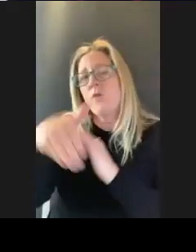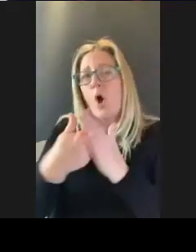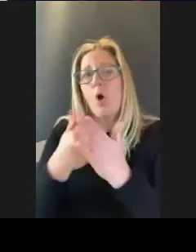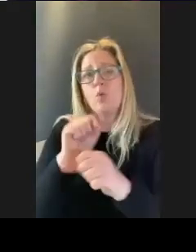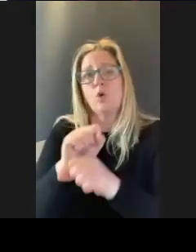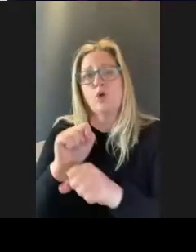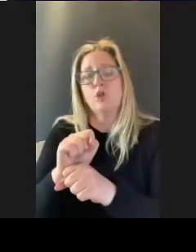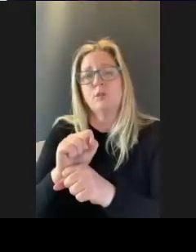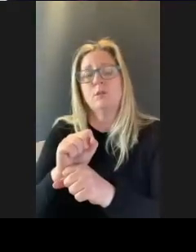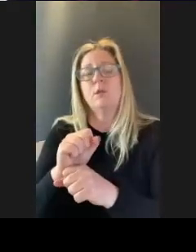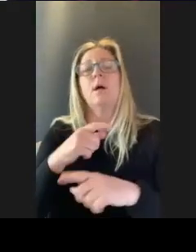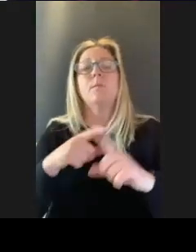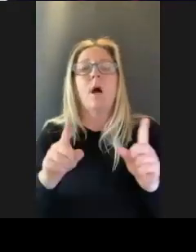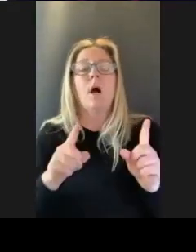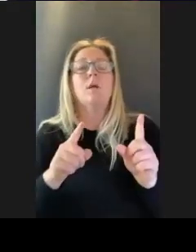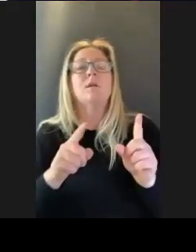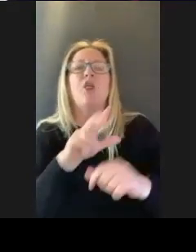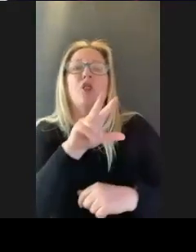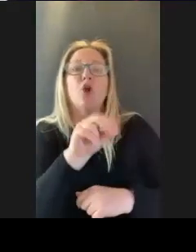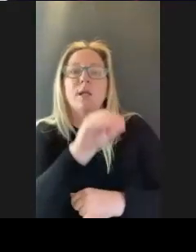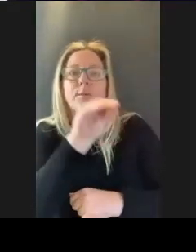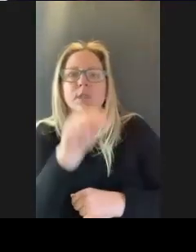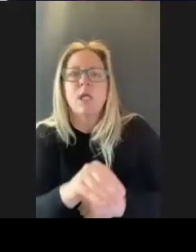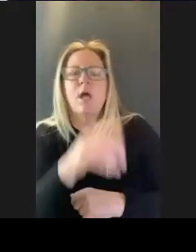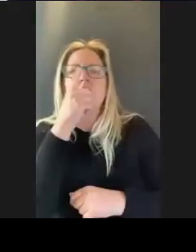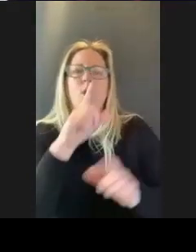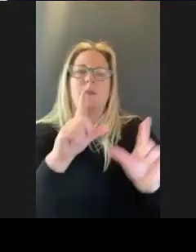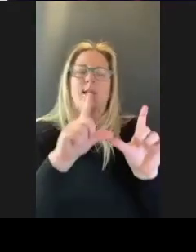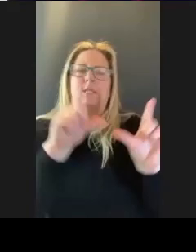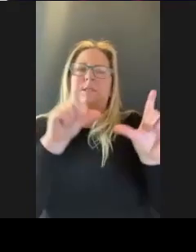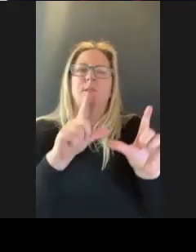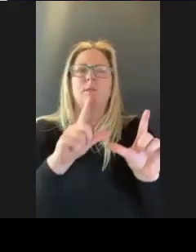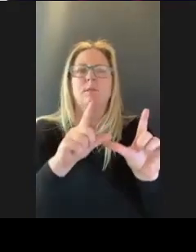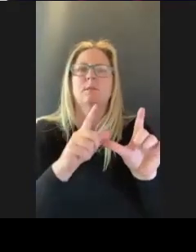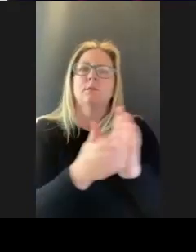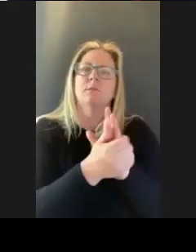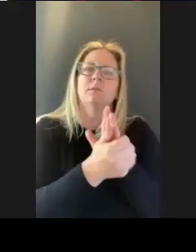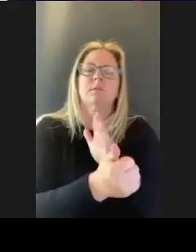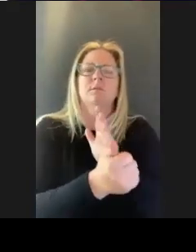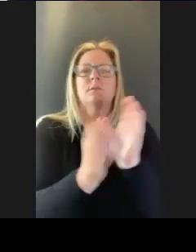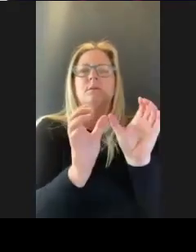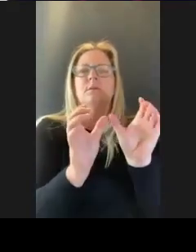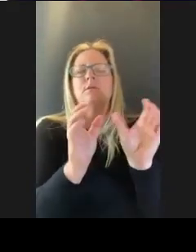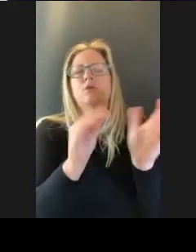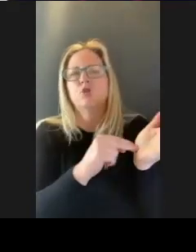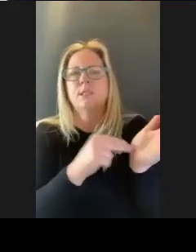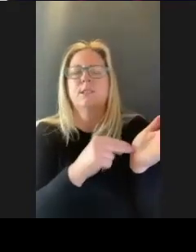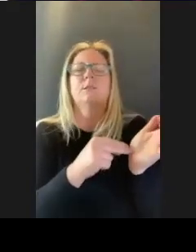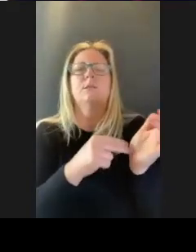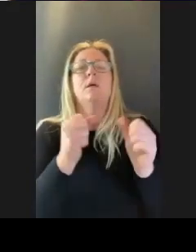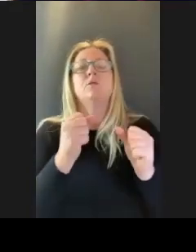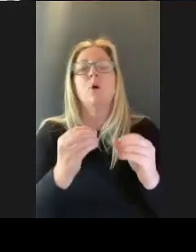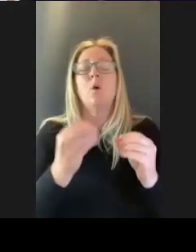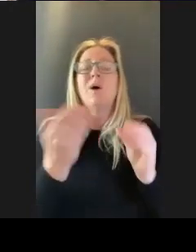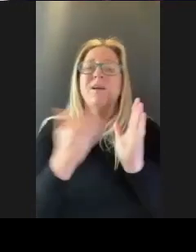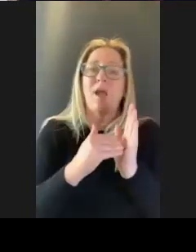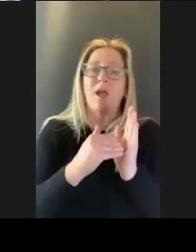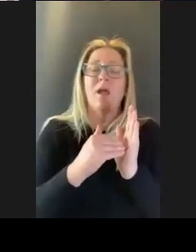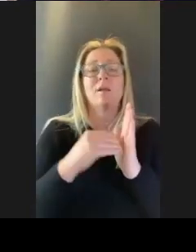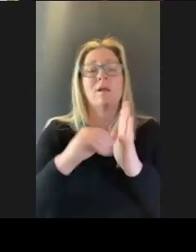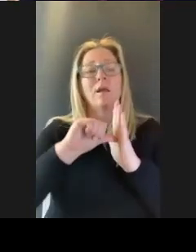up 30% of licensed practical and licensed vocational nurses. So once again, highlighting